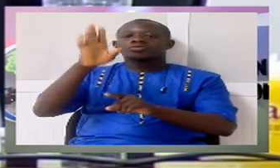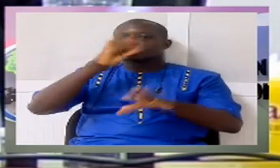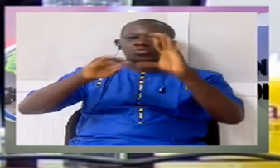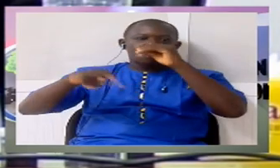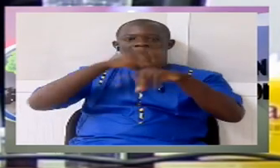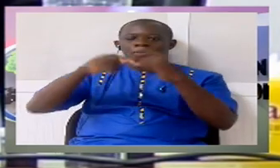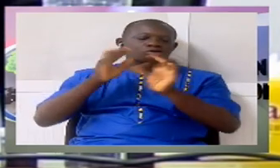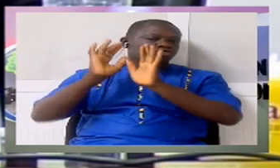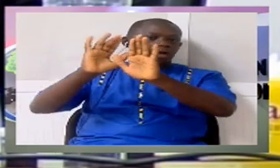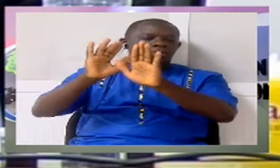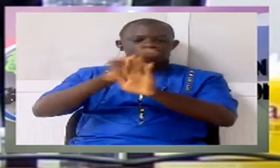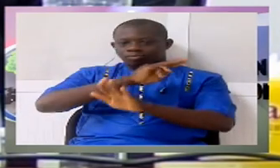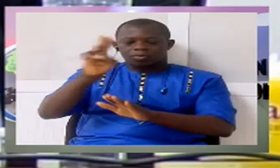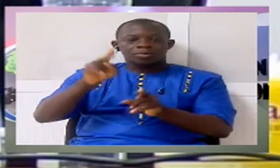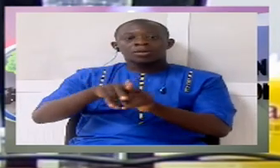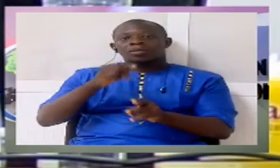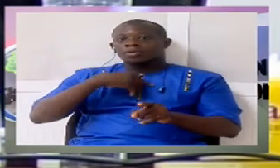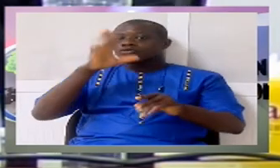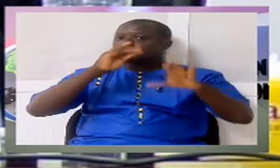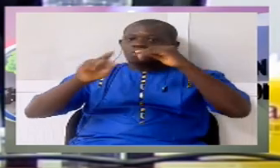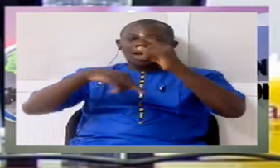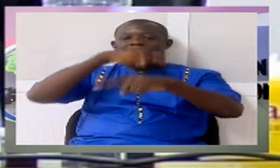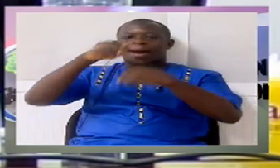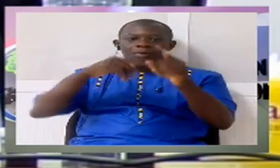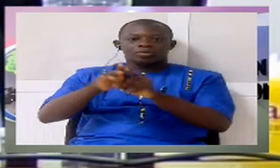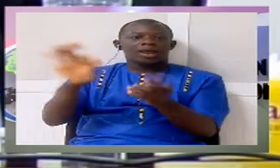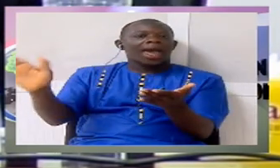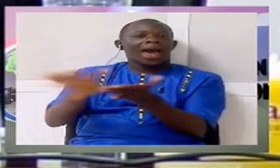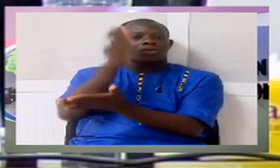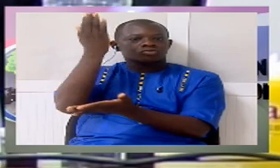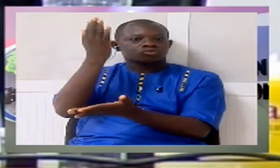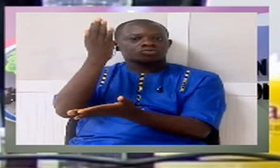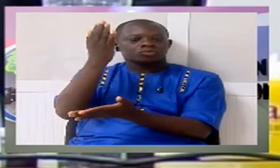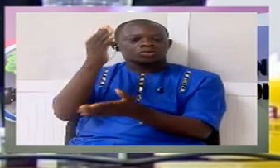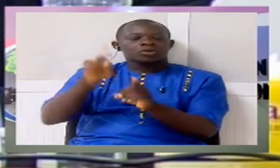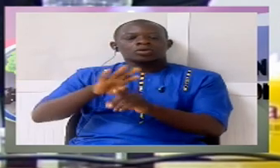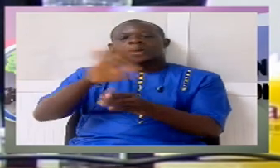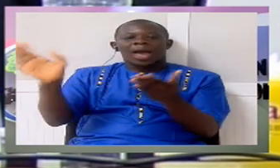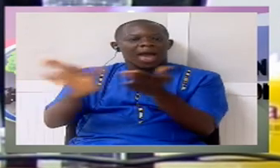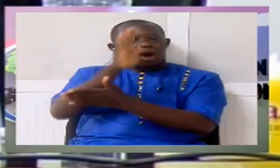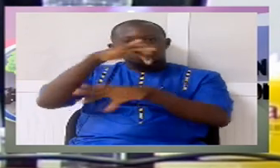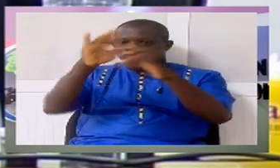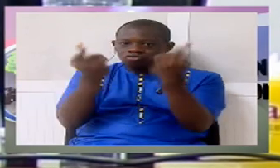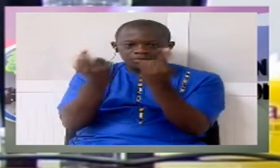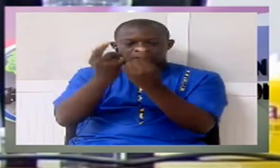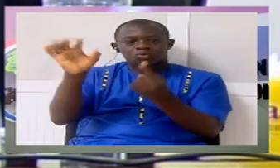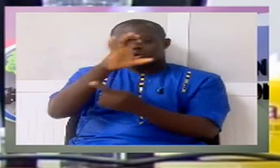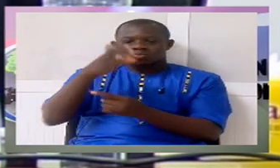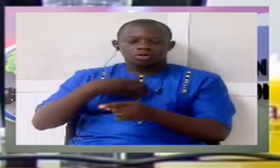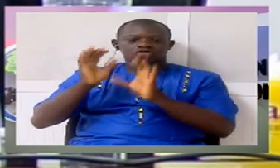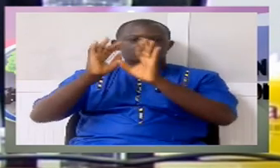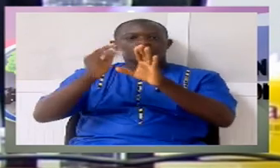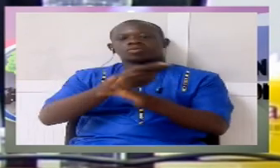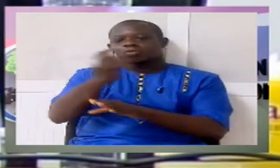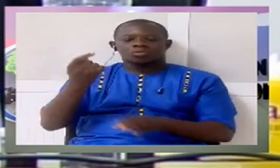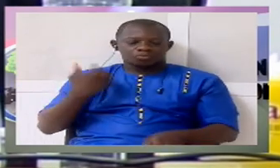about blocking. I am talking about neutralizing the threat, removing the threat. Waxut ne ngeen calé ko rek de